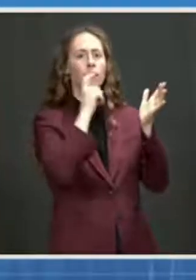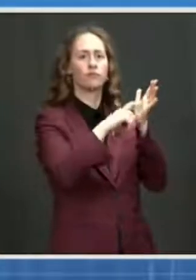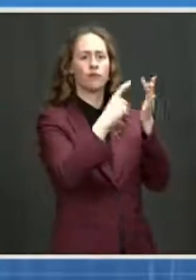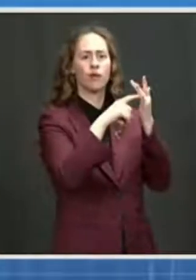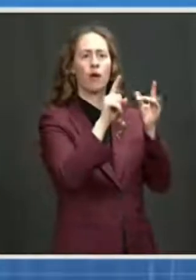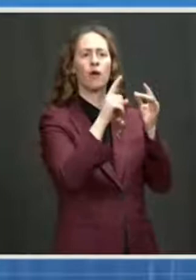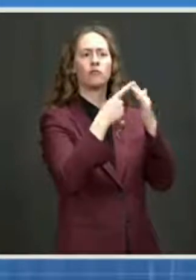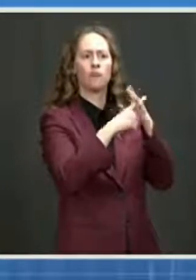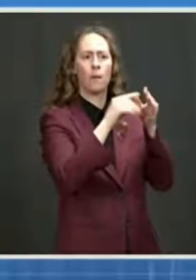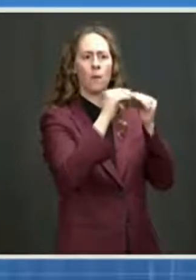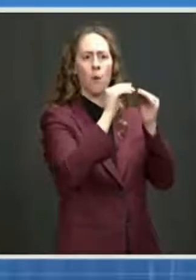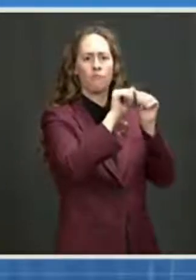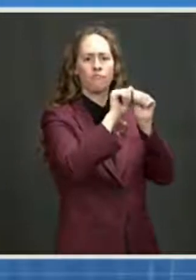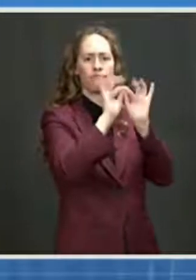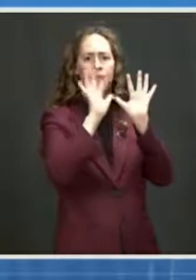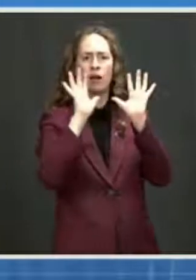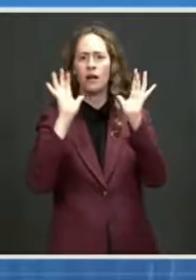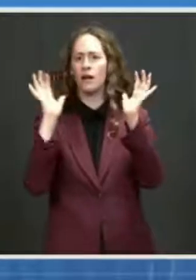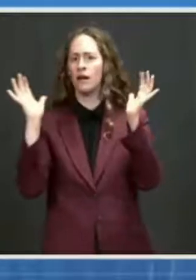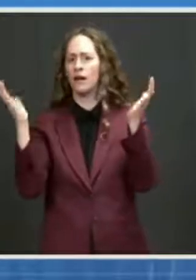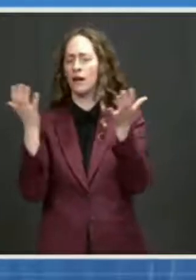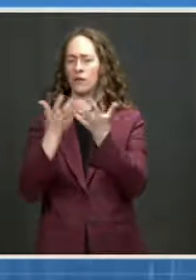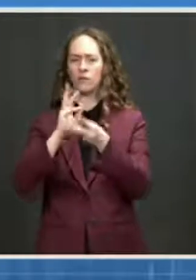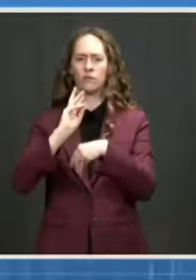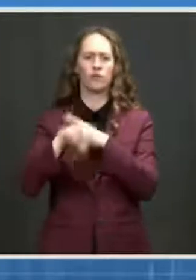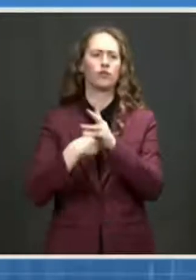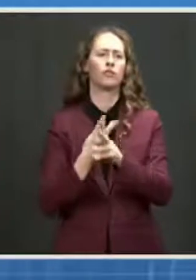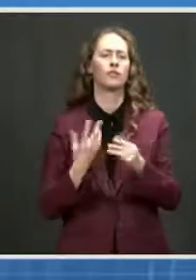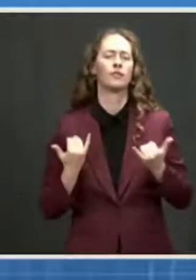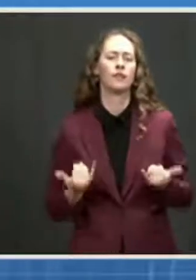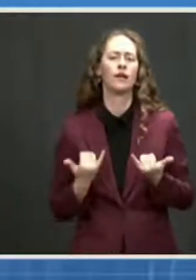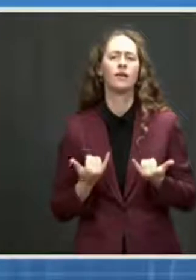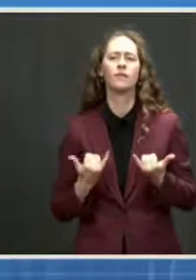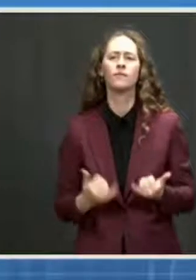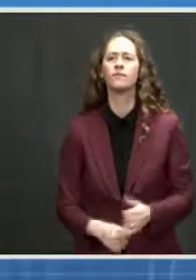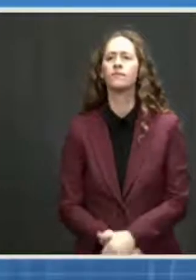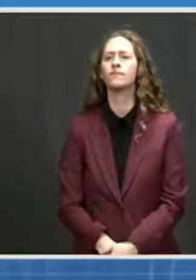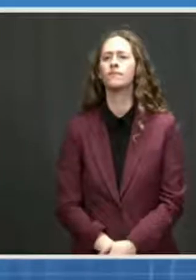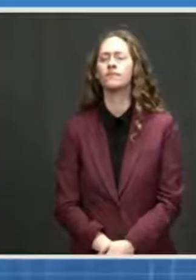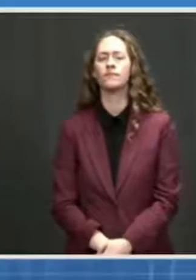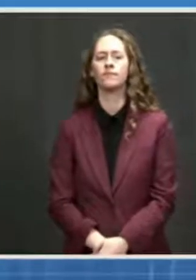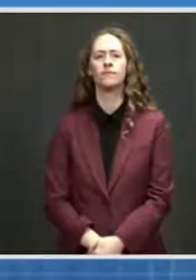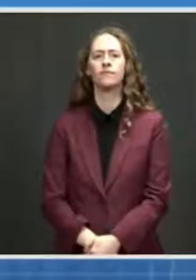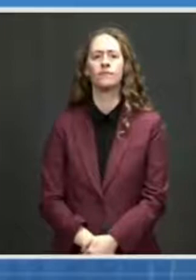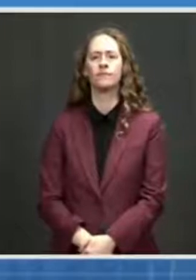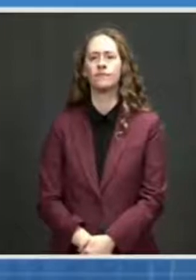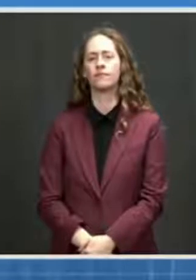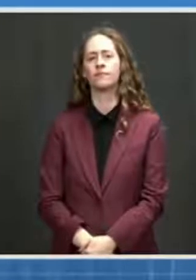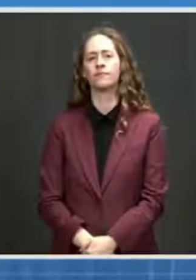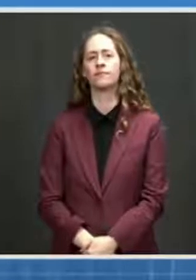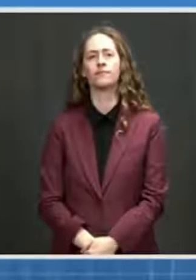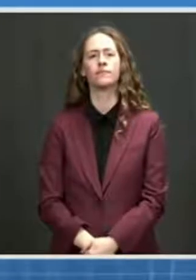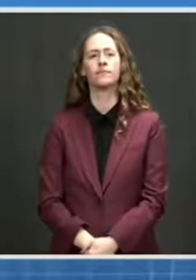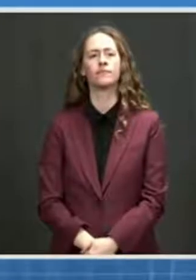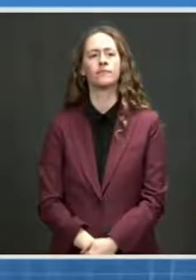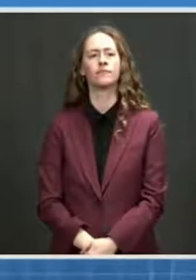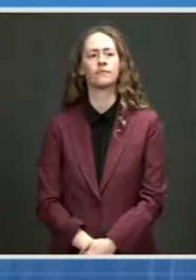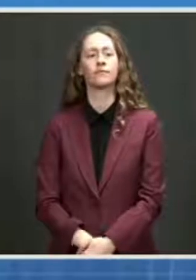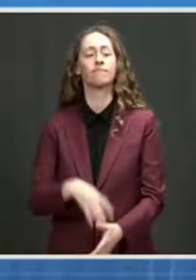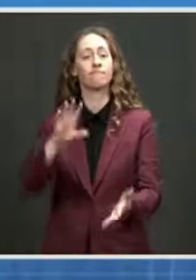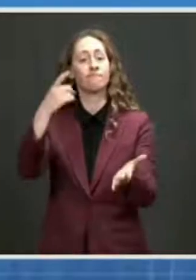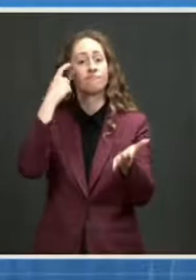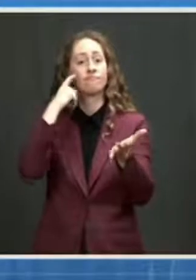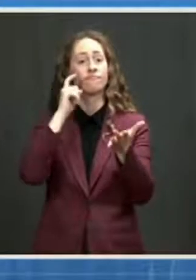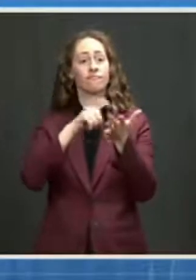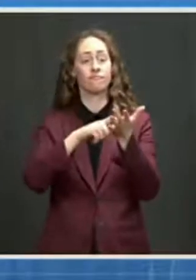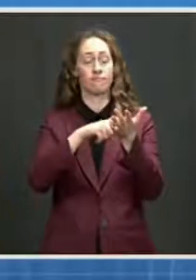of the world. Next slide. So let's just take a quick look at that. It's reported in 60 countries, including the UK